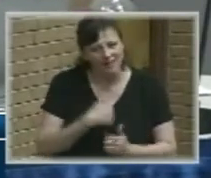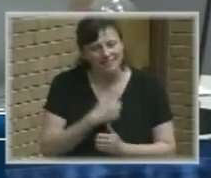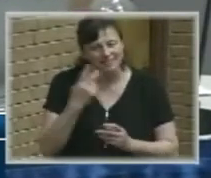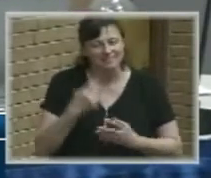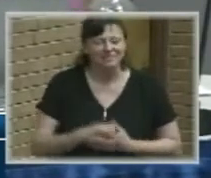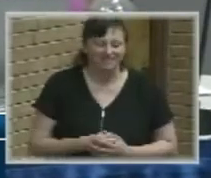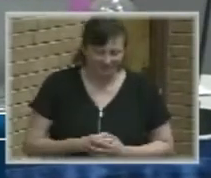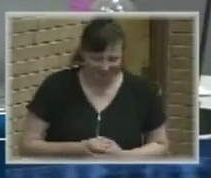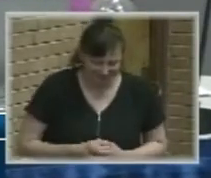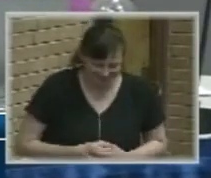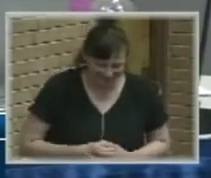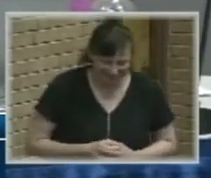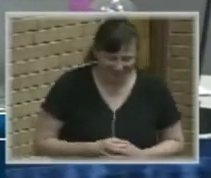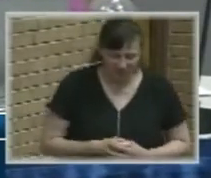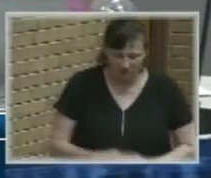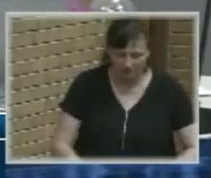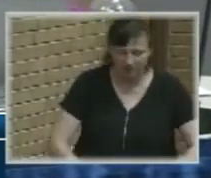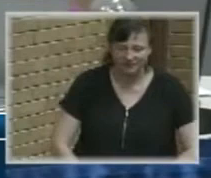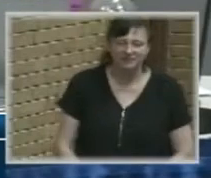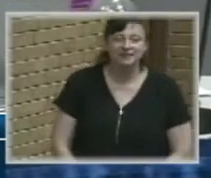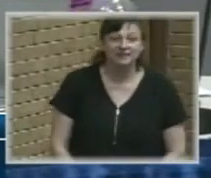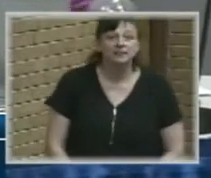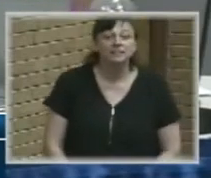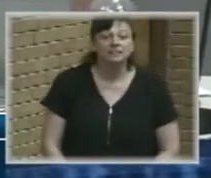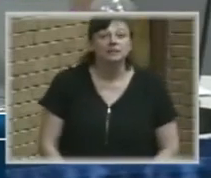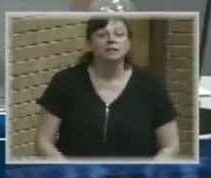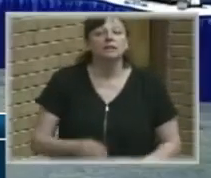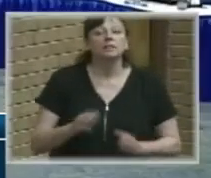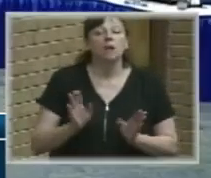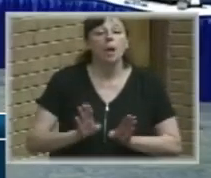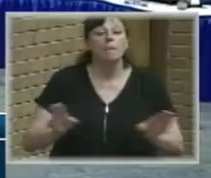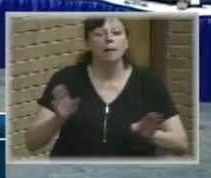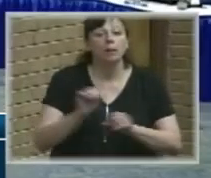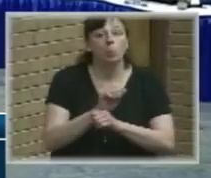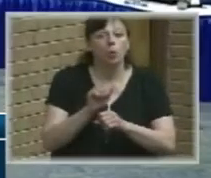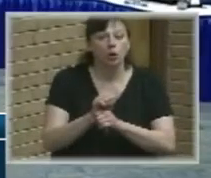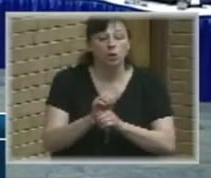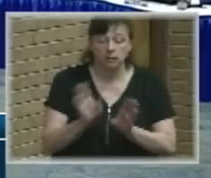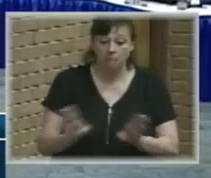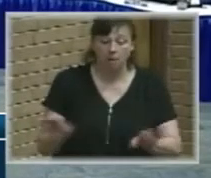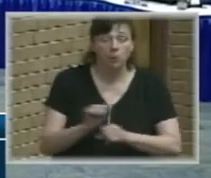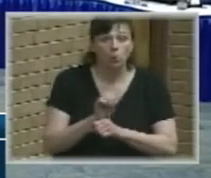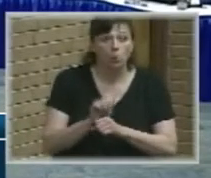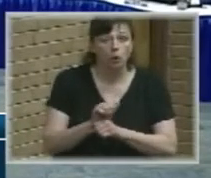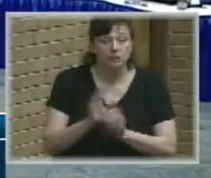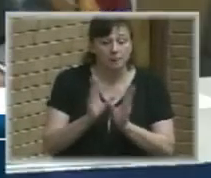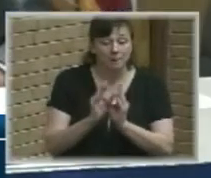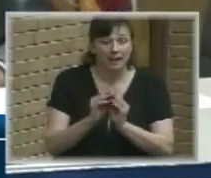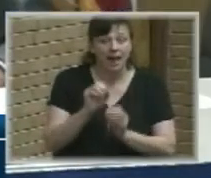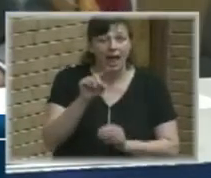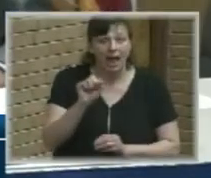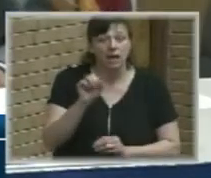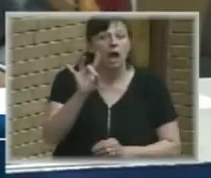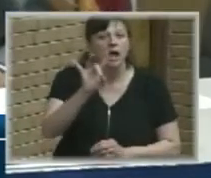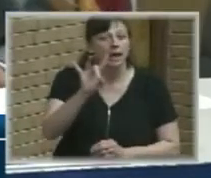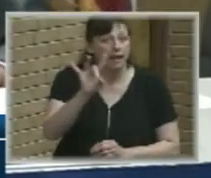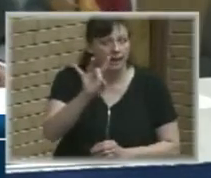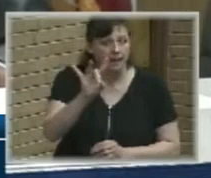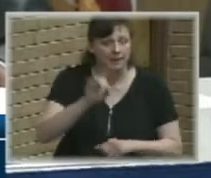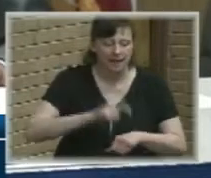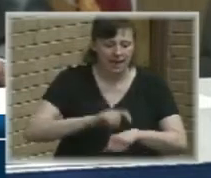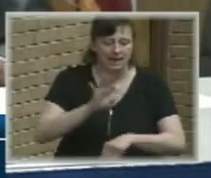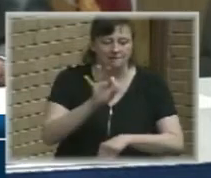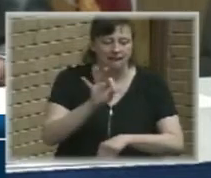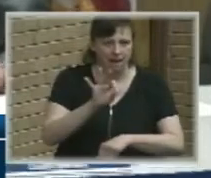him. Oh, yes. Public Works, Chris. The next Public Works meeting will be October 8th at 9